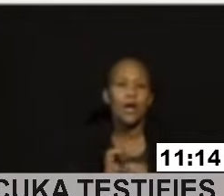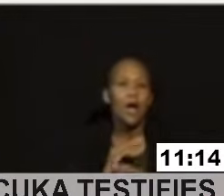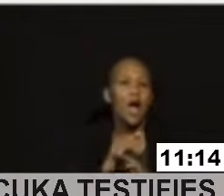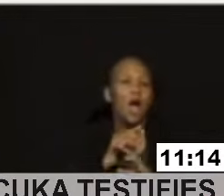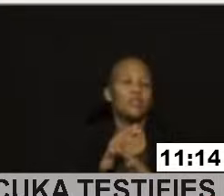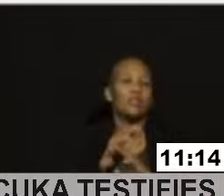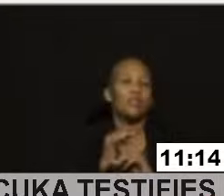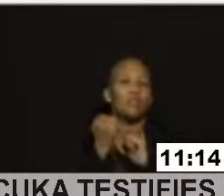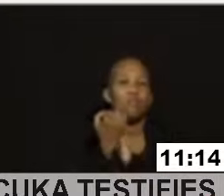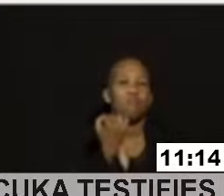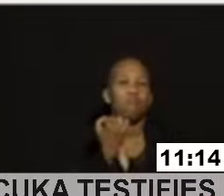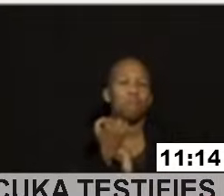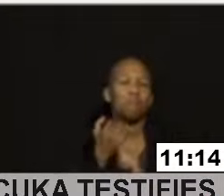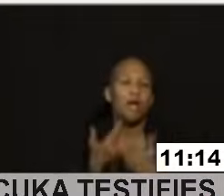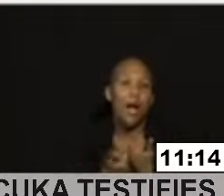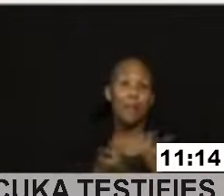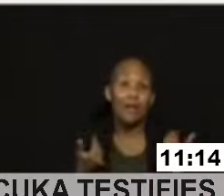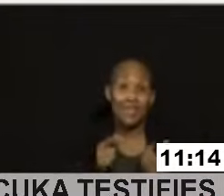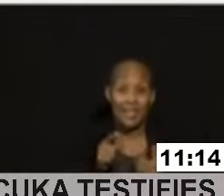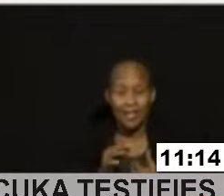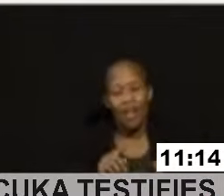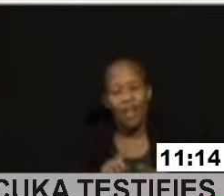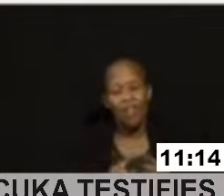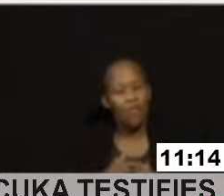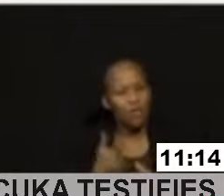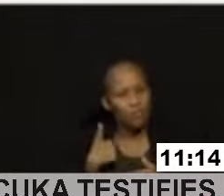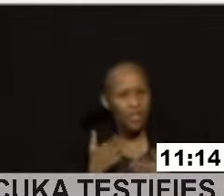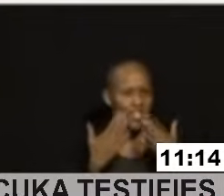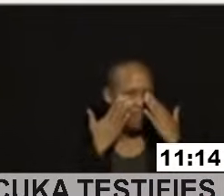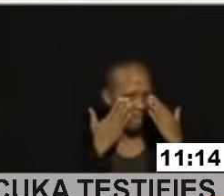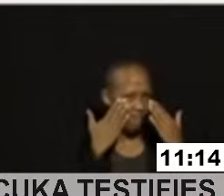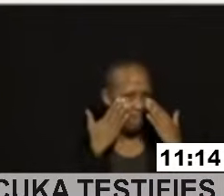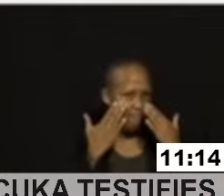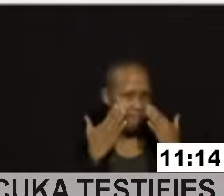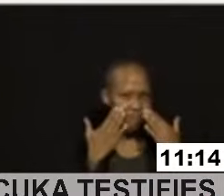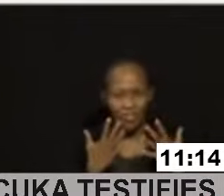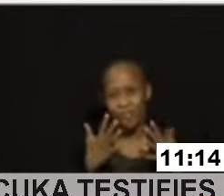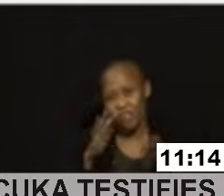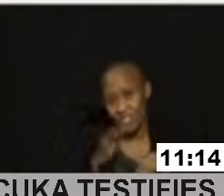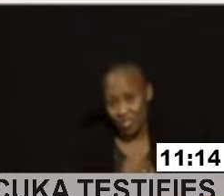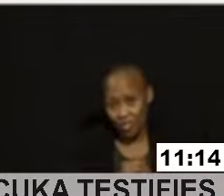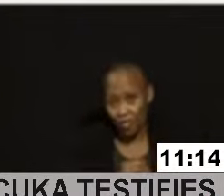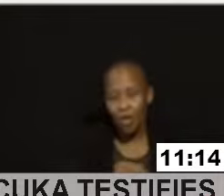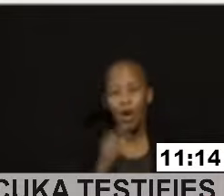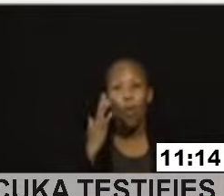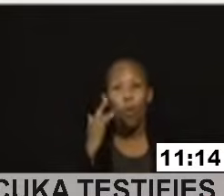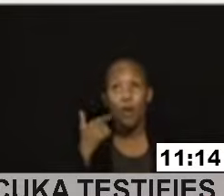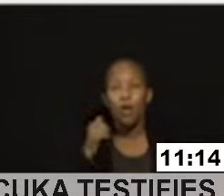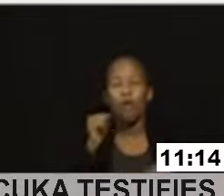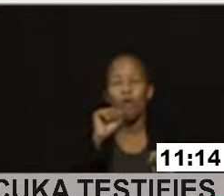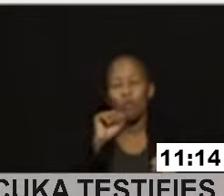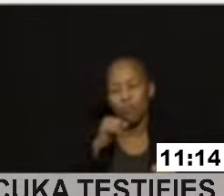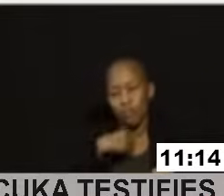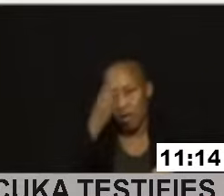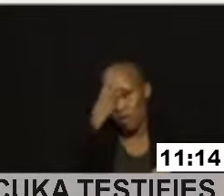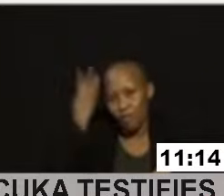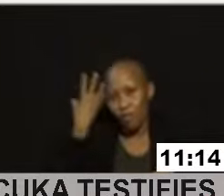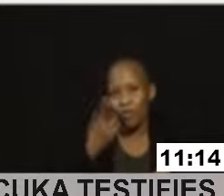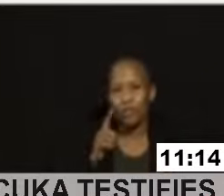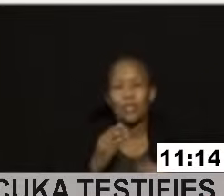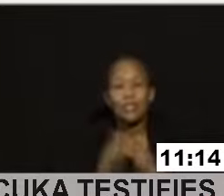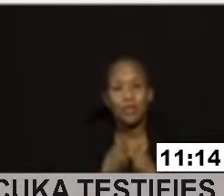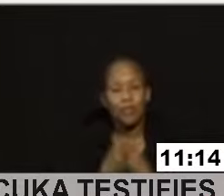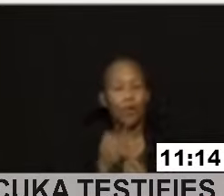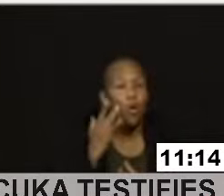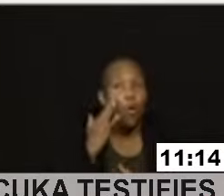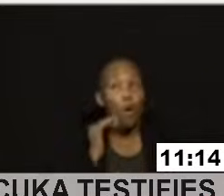Then I studied, I forgot something. When I was in prison, I also completed my LLB